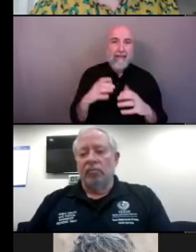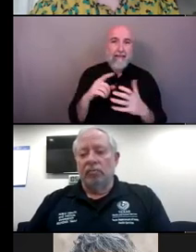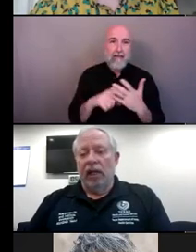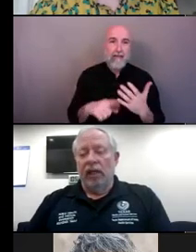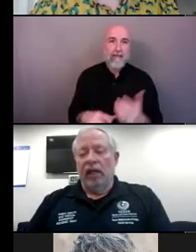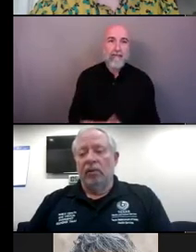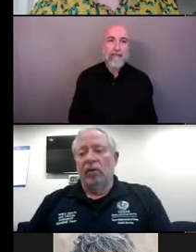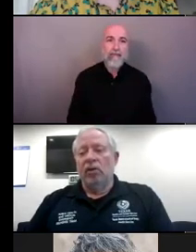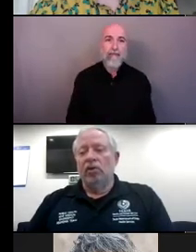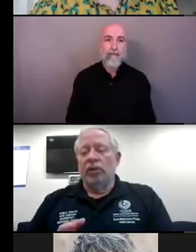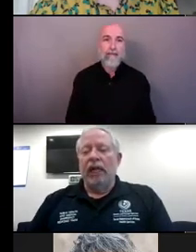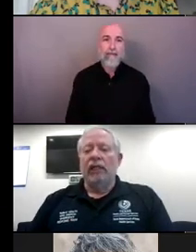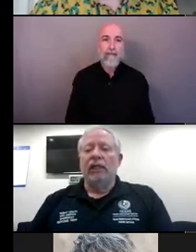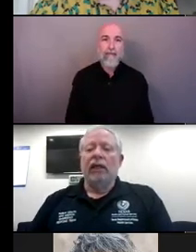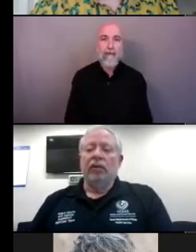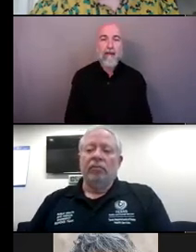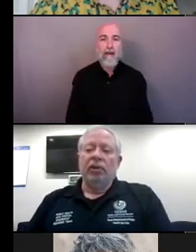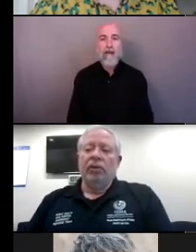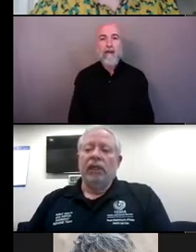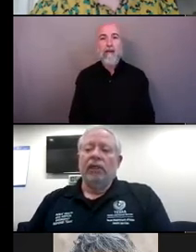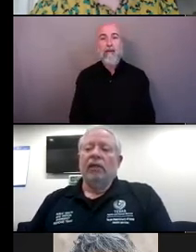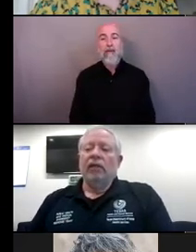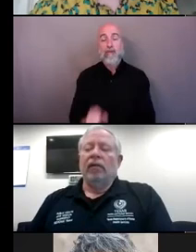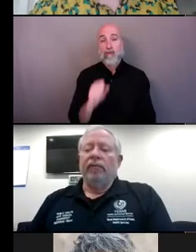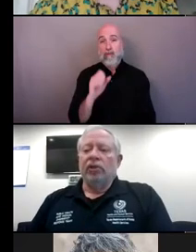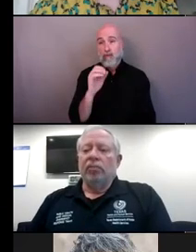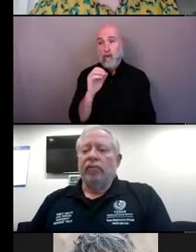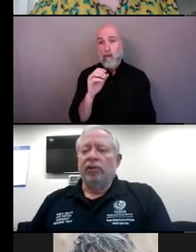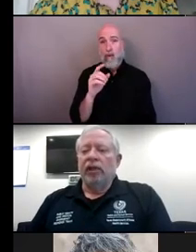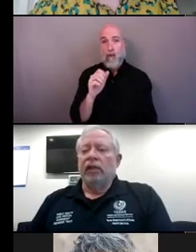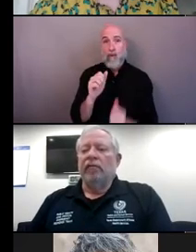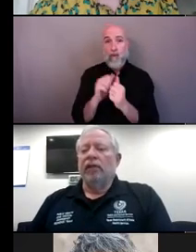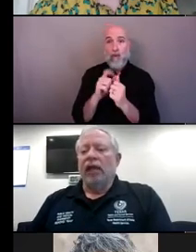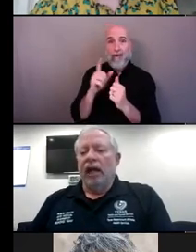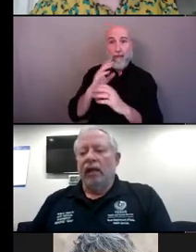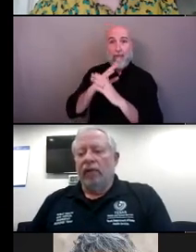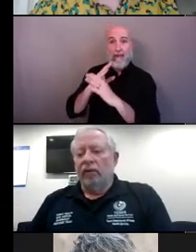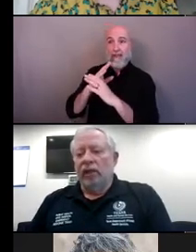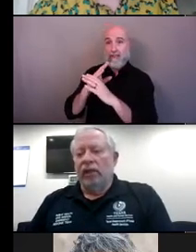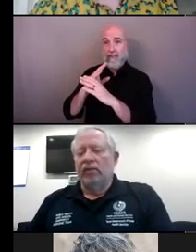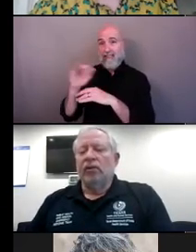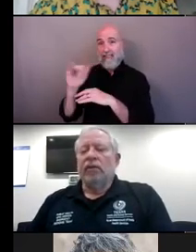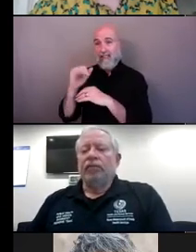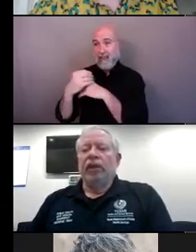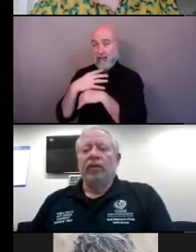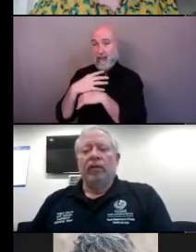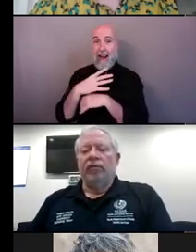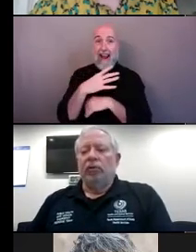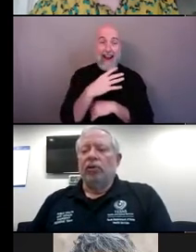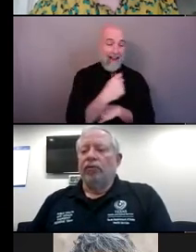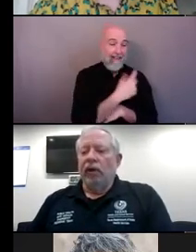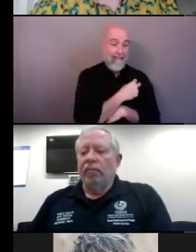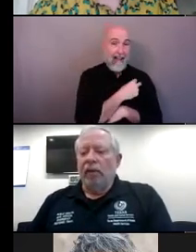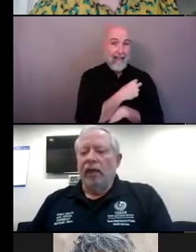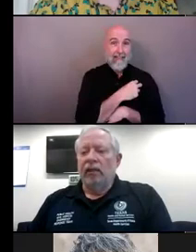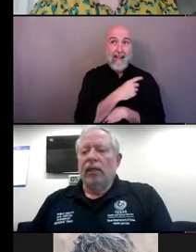just named. So taken together between the infection prevention activities and the vaccines, the